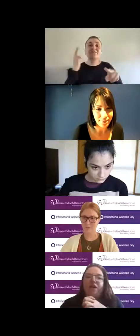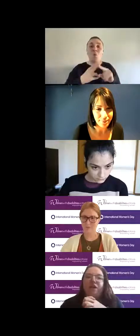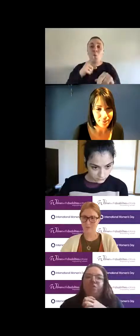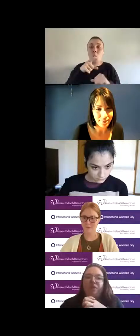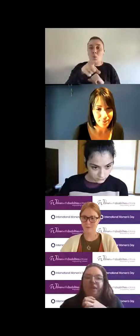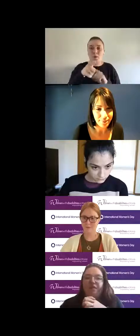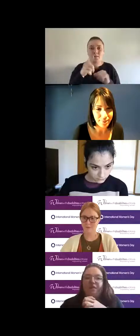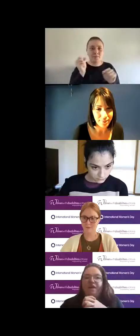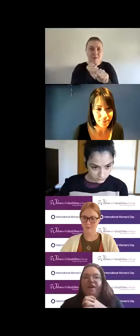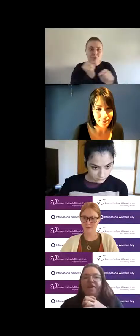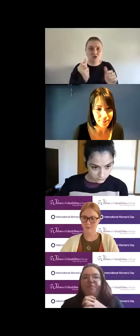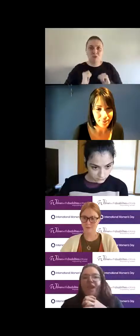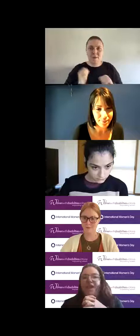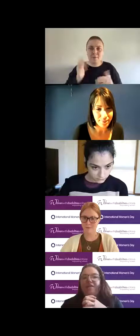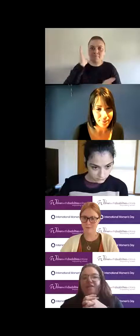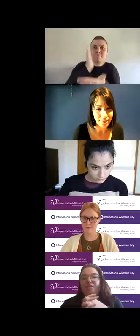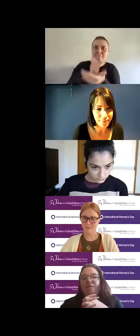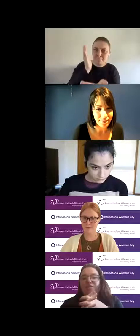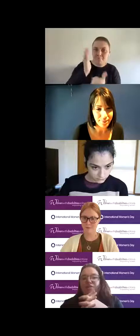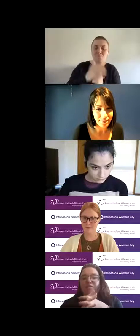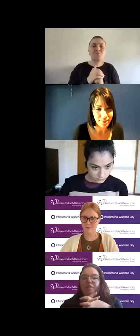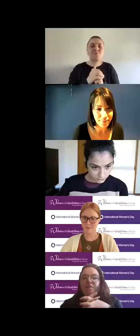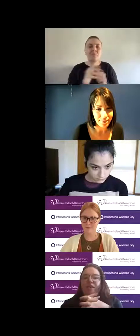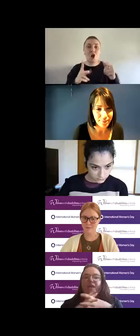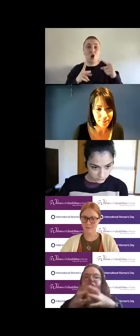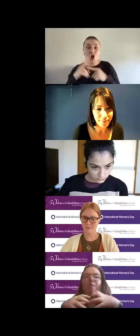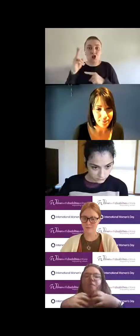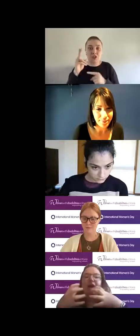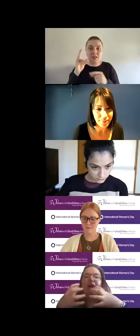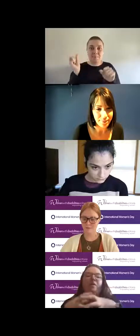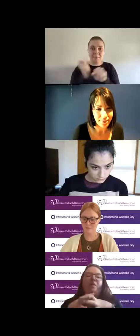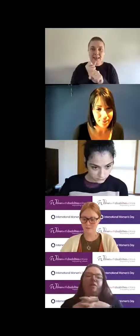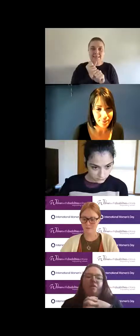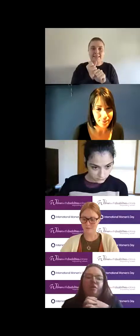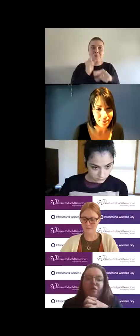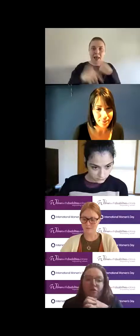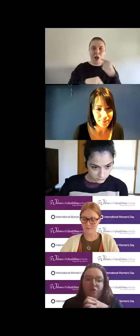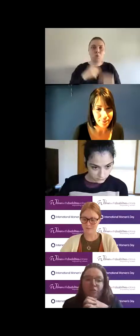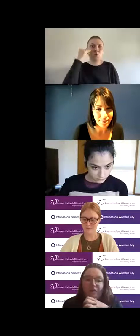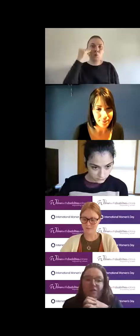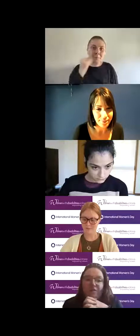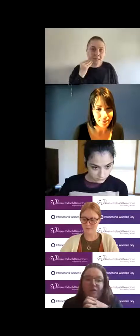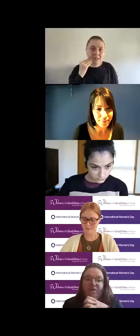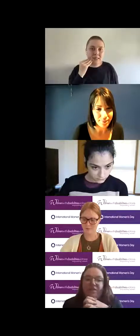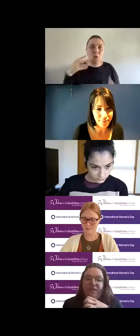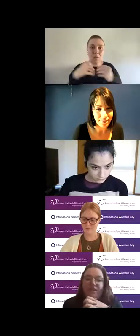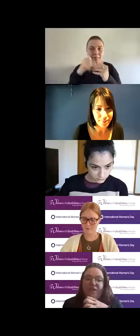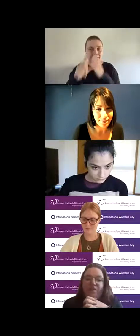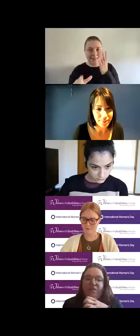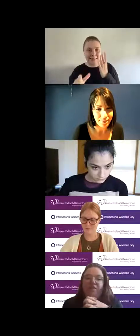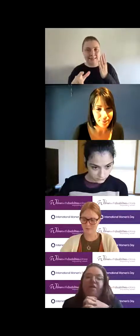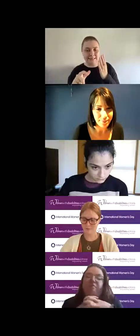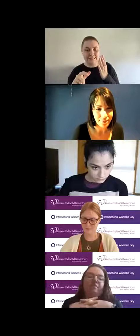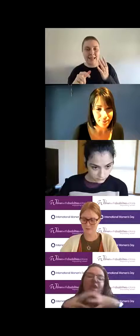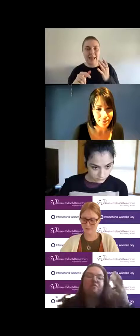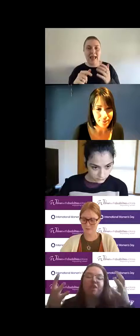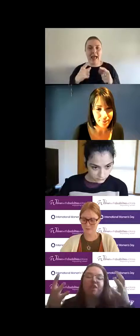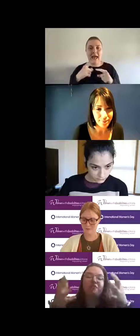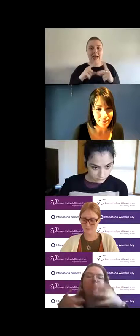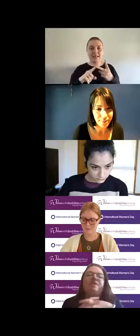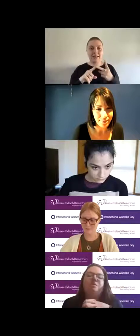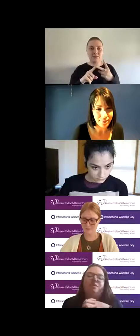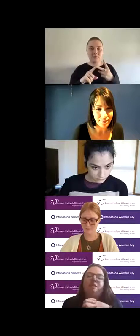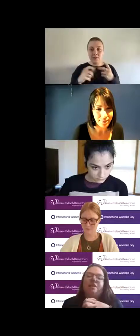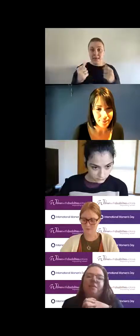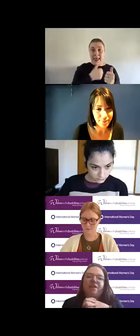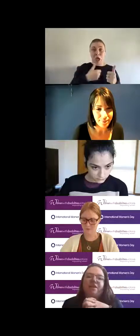this training real and this launch, making it about women with disabilities and capturing our